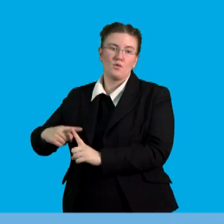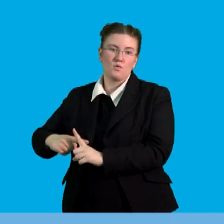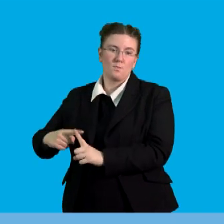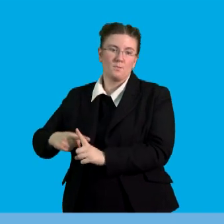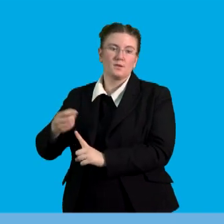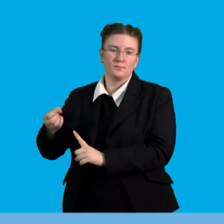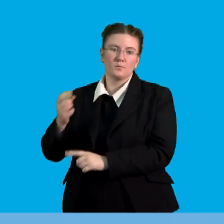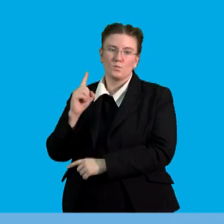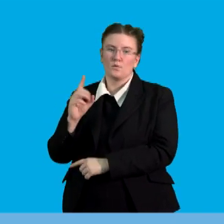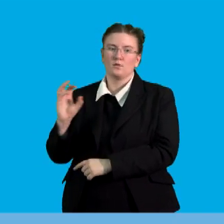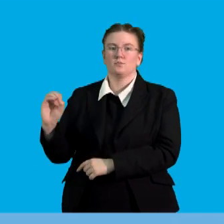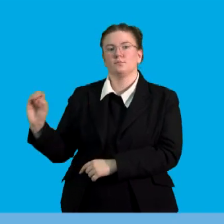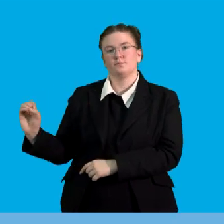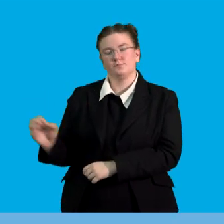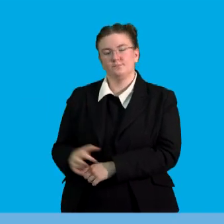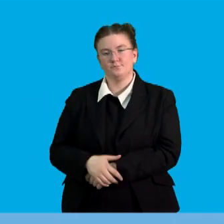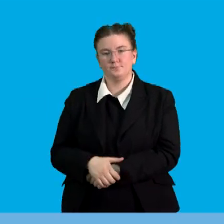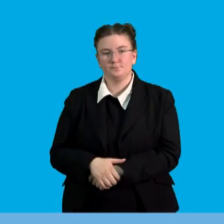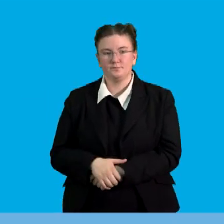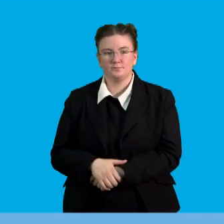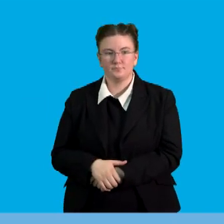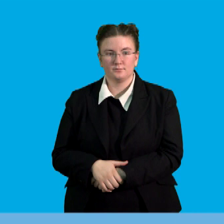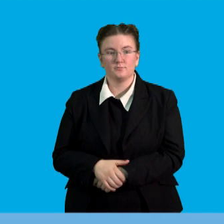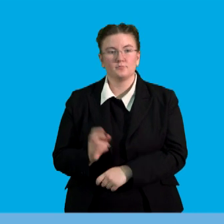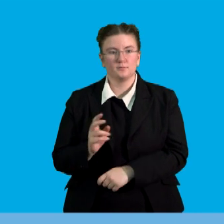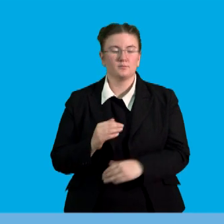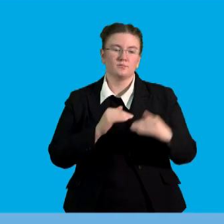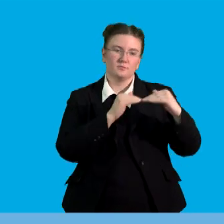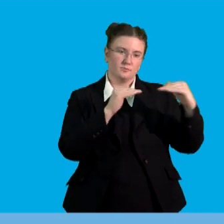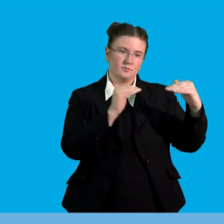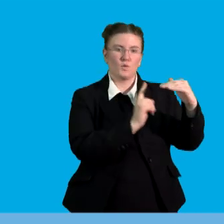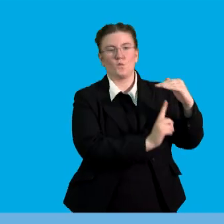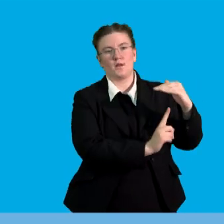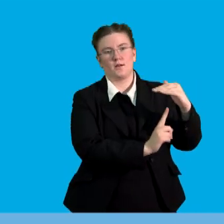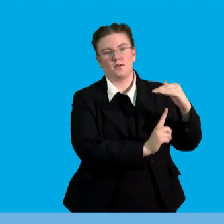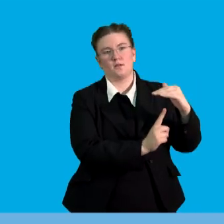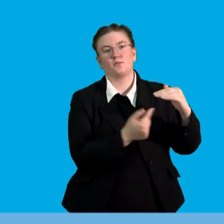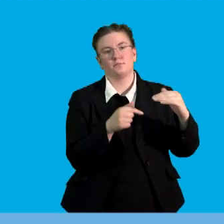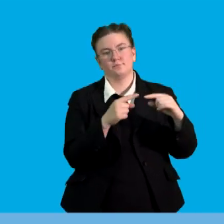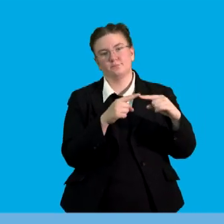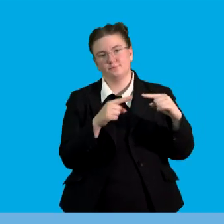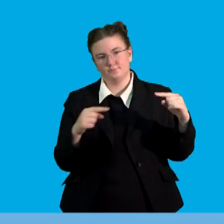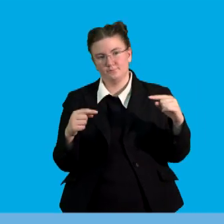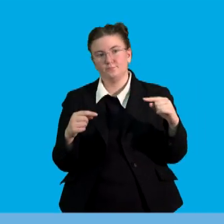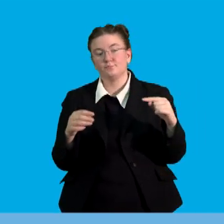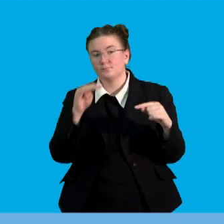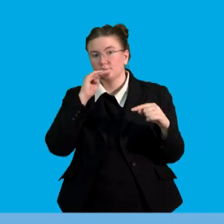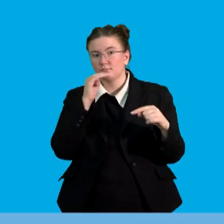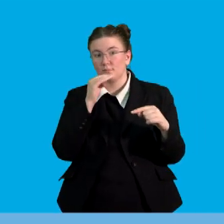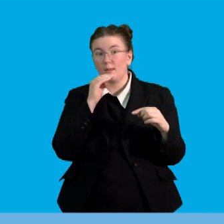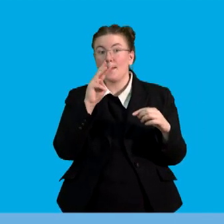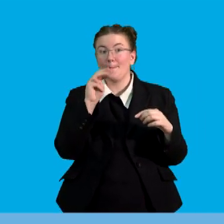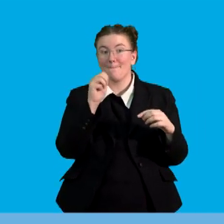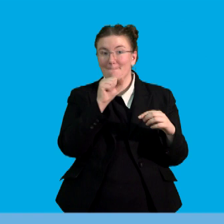and the volume is given to be 100. So again, this is over 1. We are going to cross multiply,